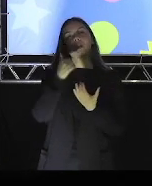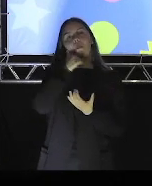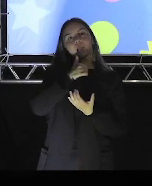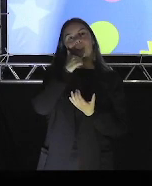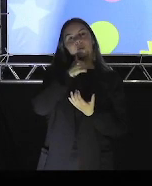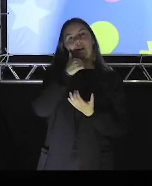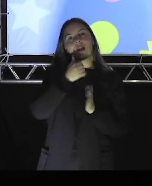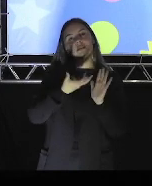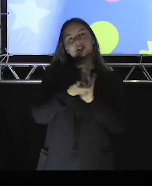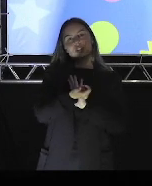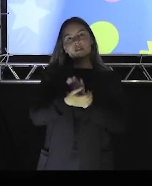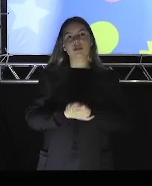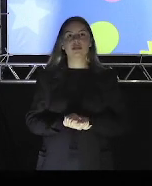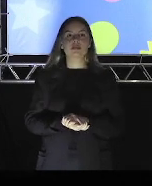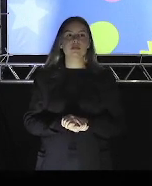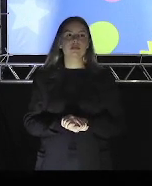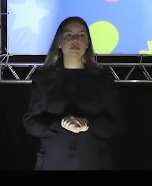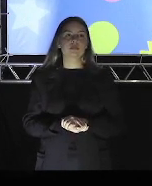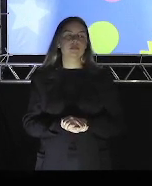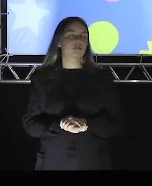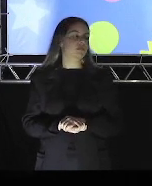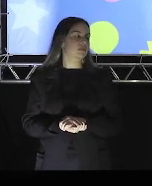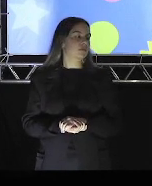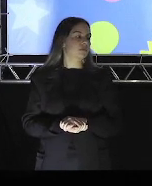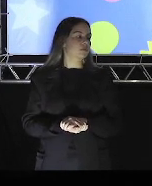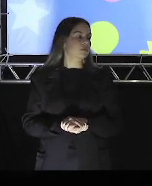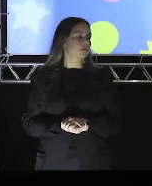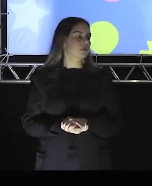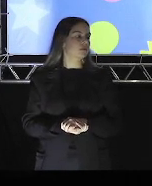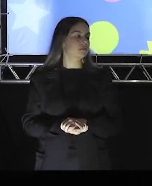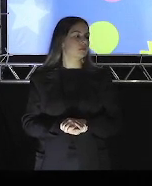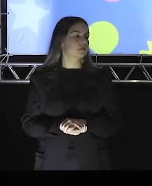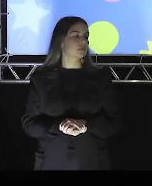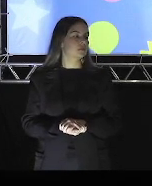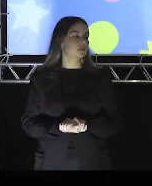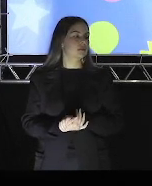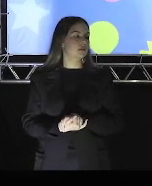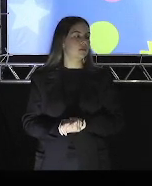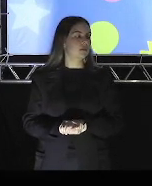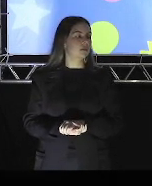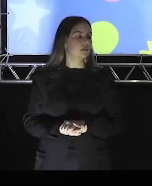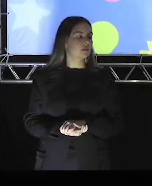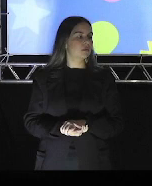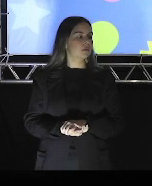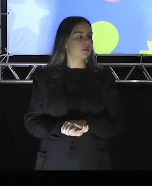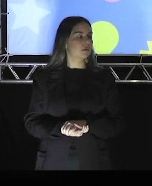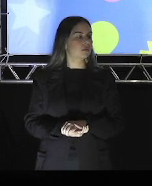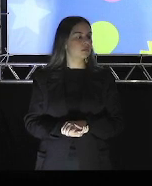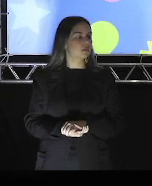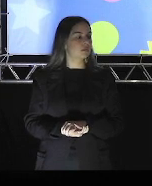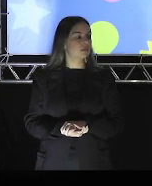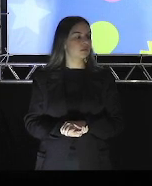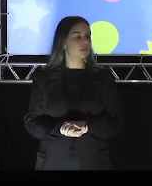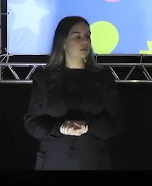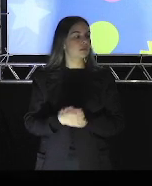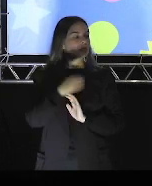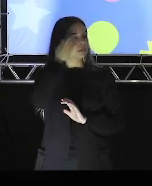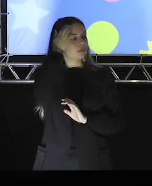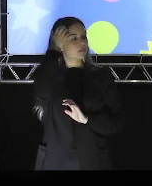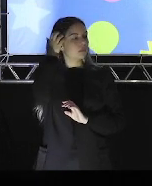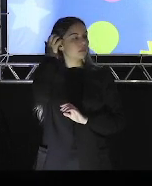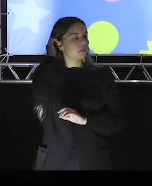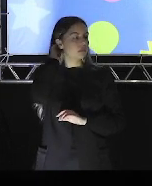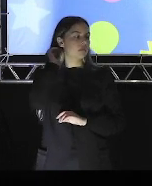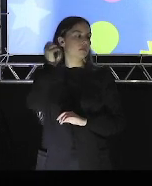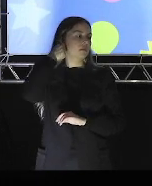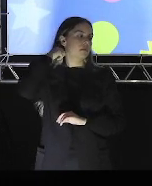Agilistas. Pode soltar. I hate to tell you this, but Scrum Masters should be obsolete by now.